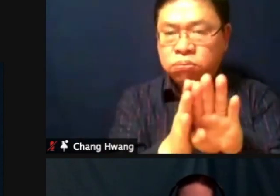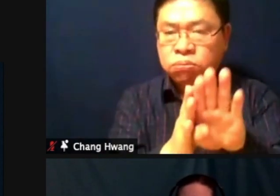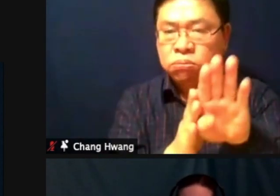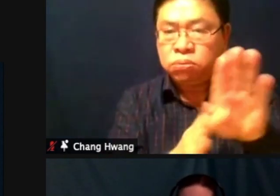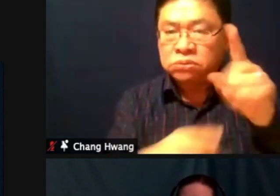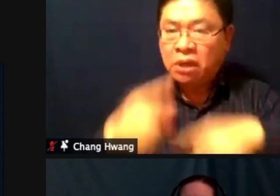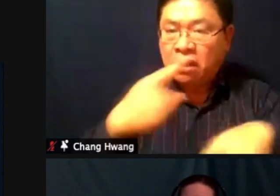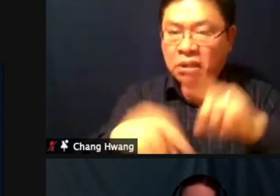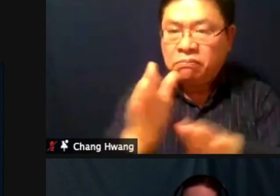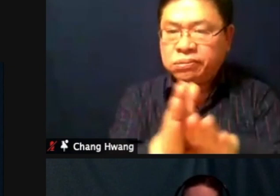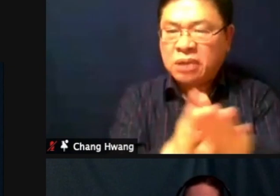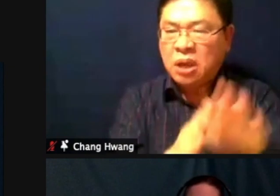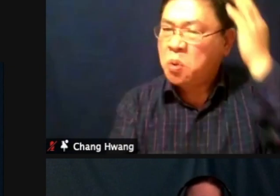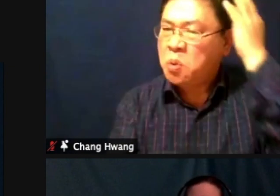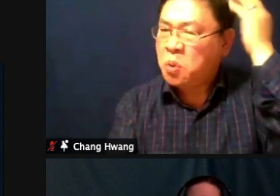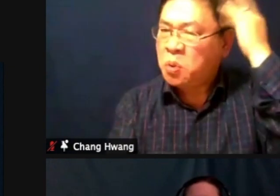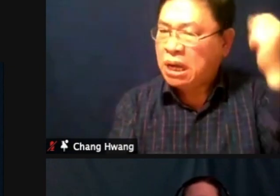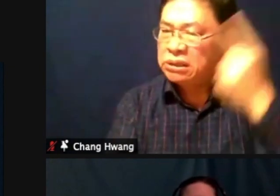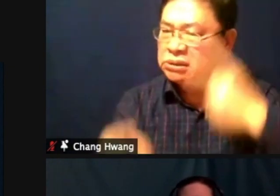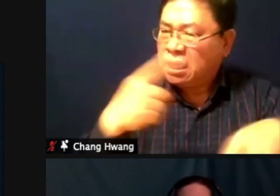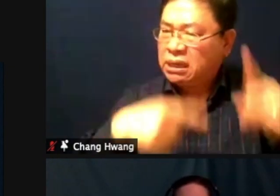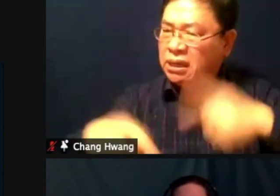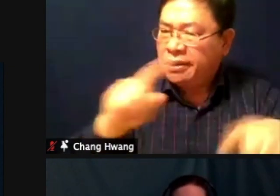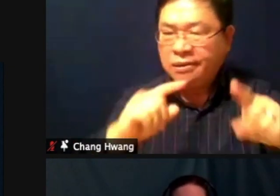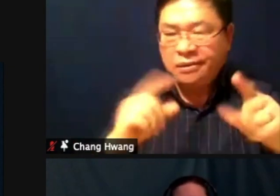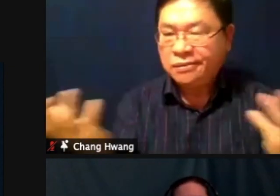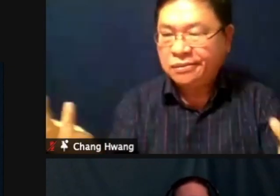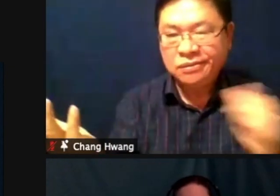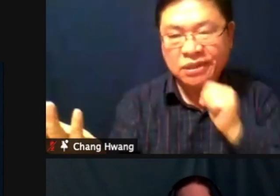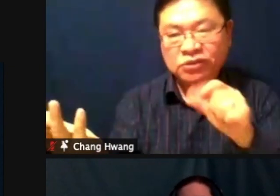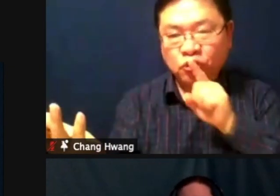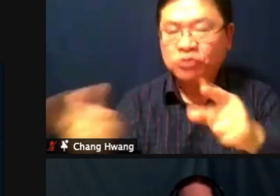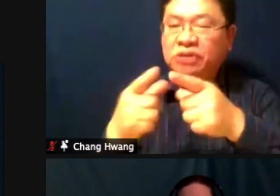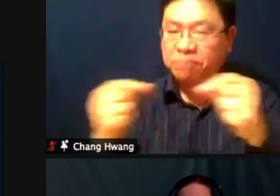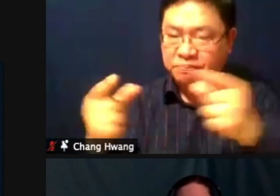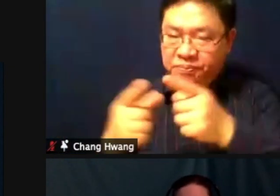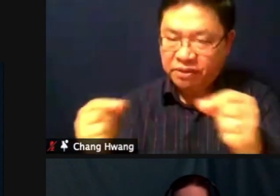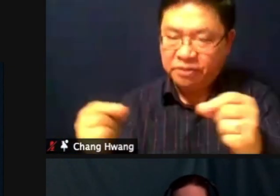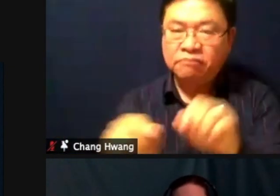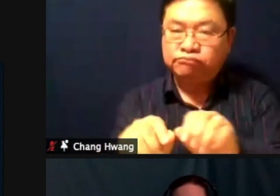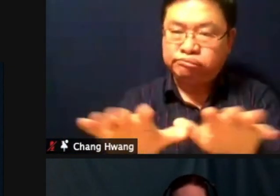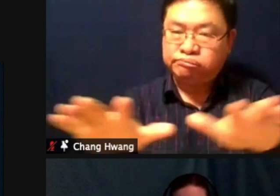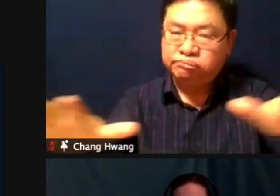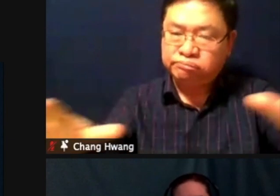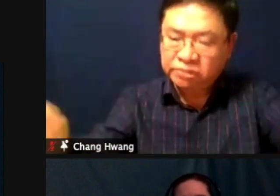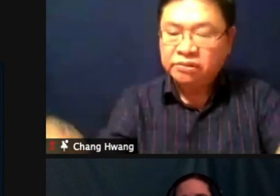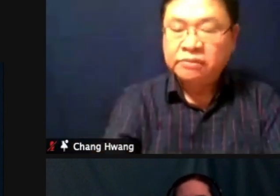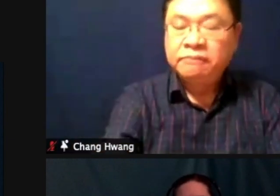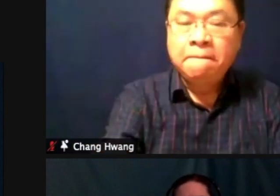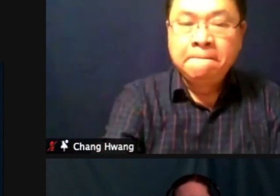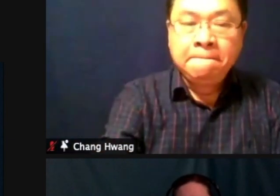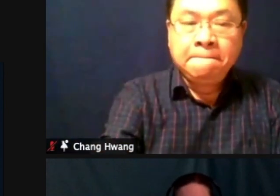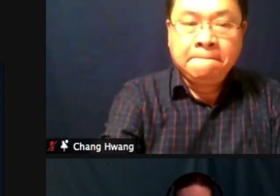So that sign language class was established. It just shows another example about how the language was growing and